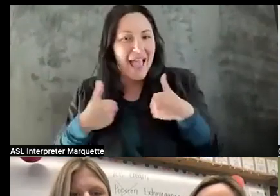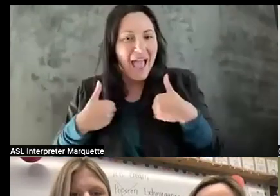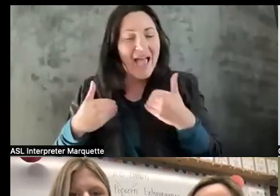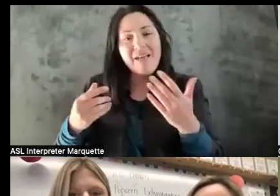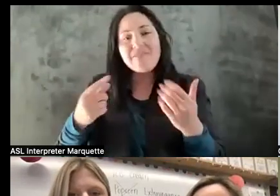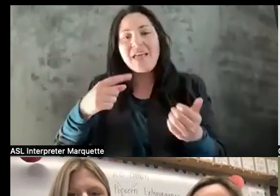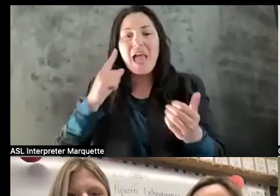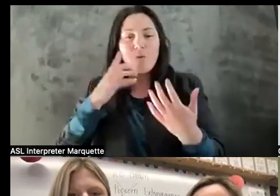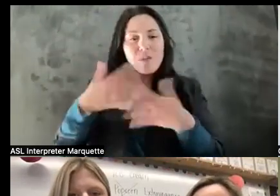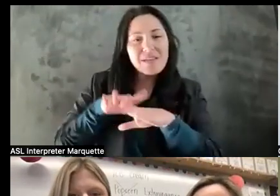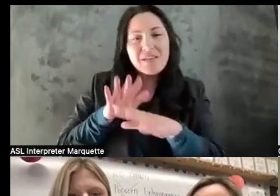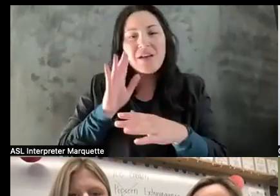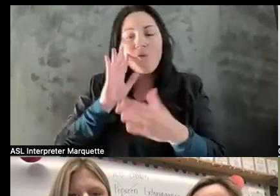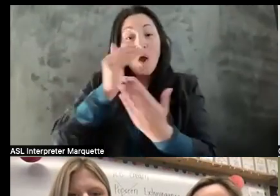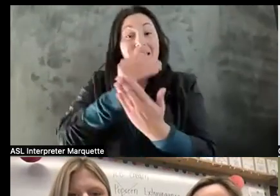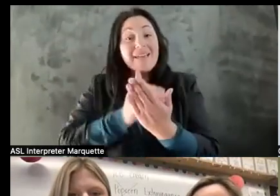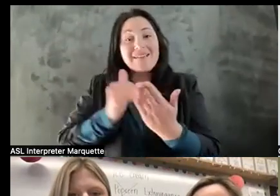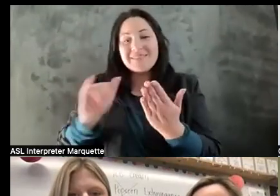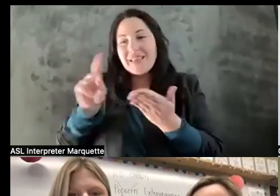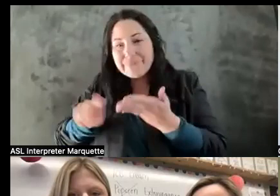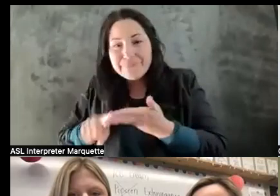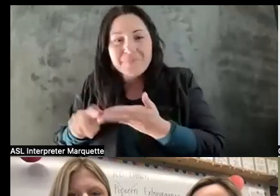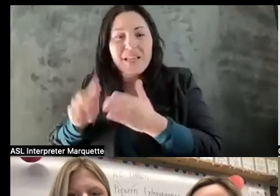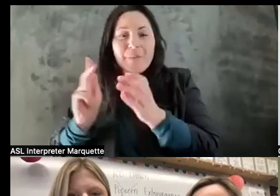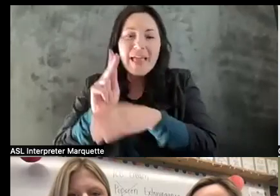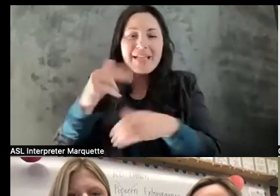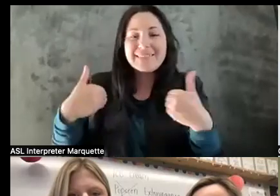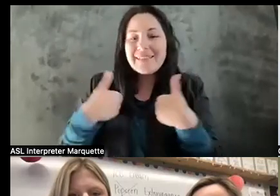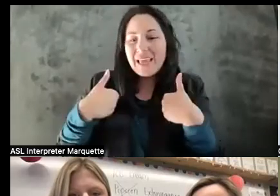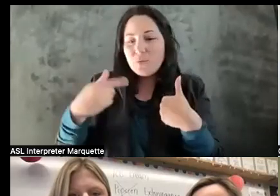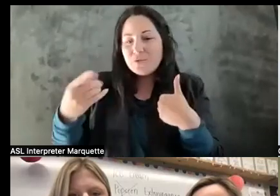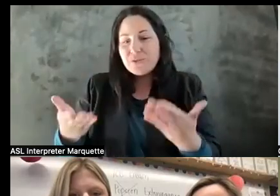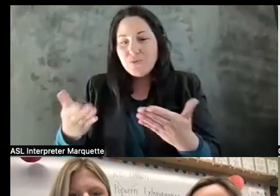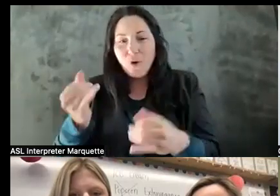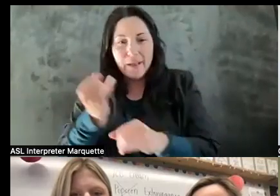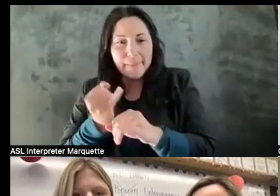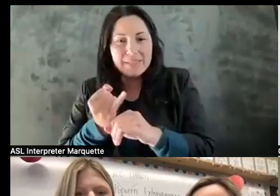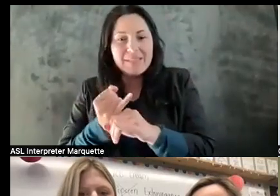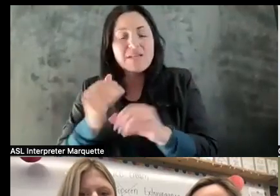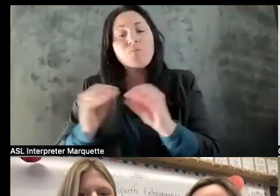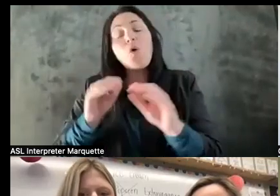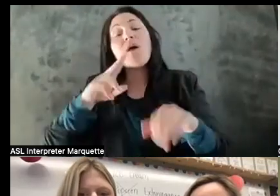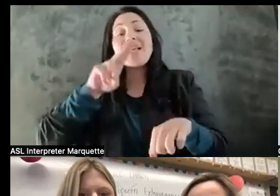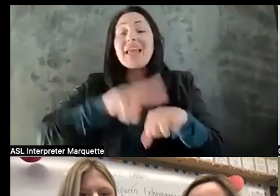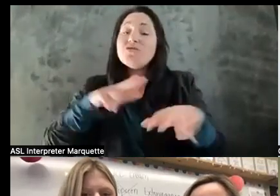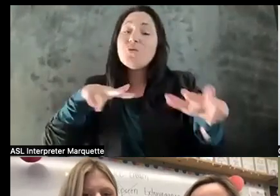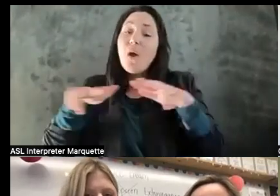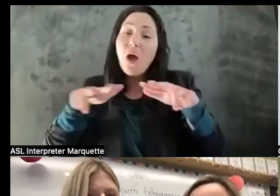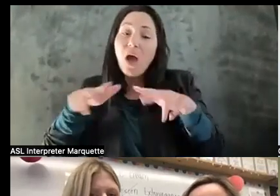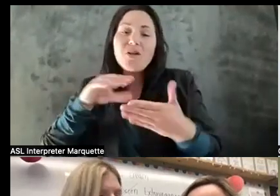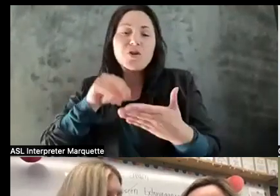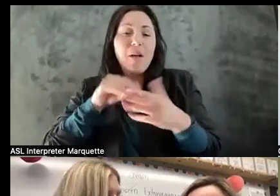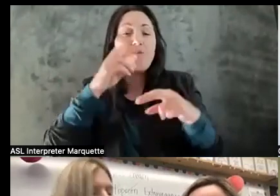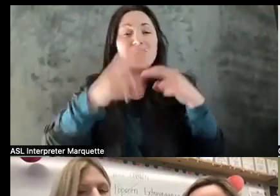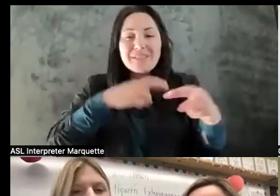investigating the plants and animals around the campus as well. And that is where we do more nature walks and learn more about recycling and